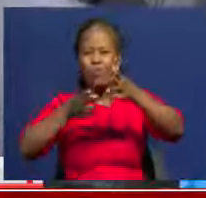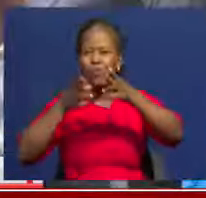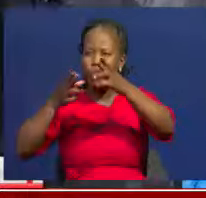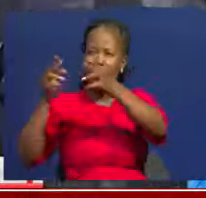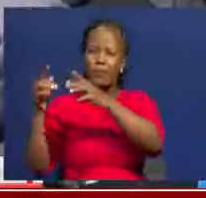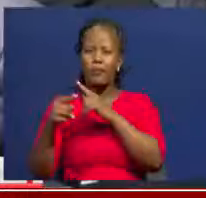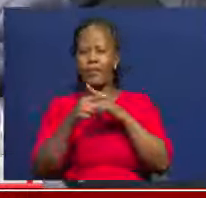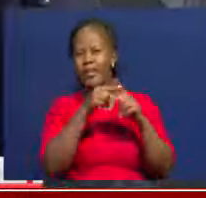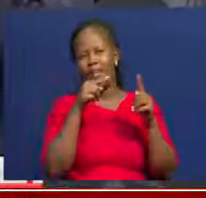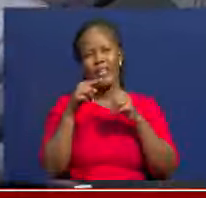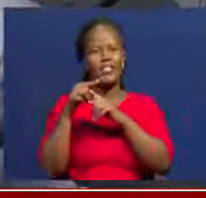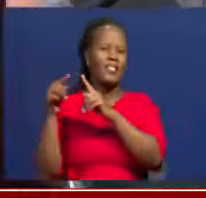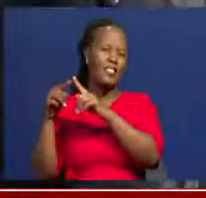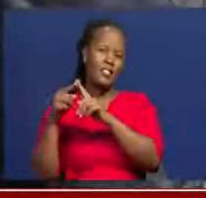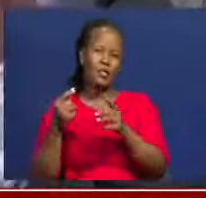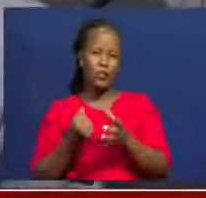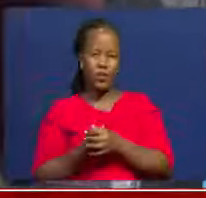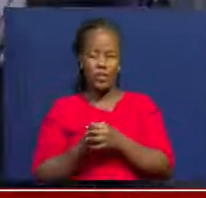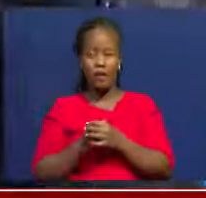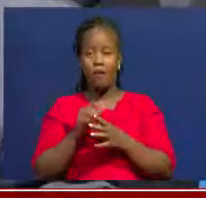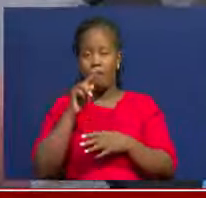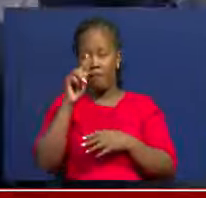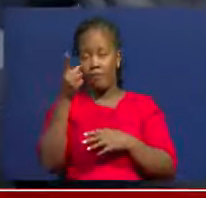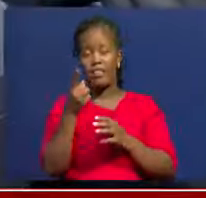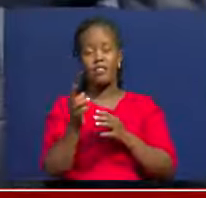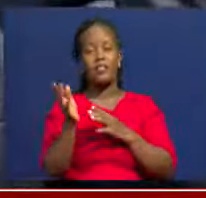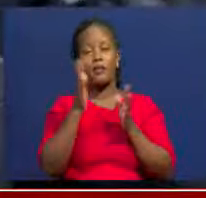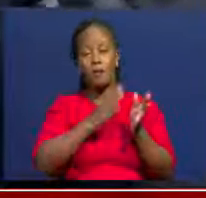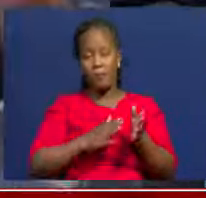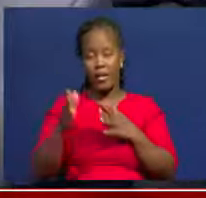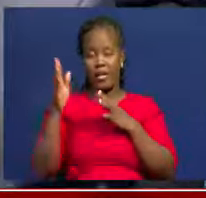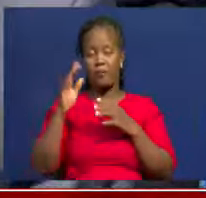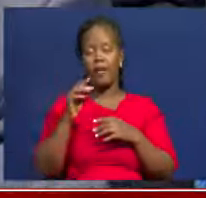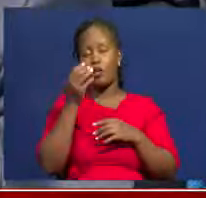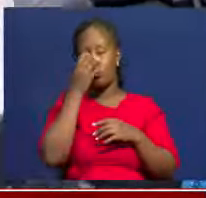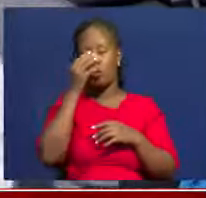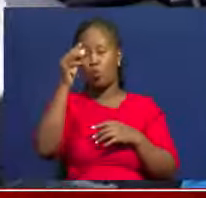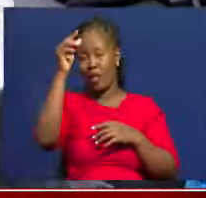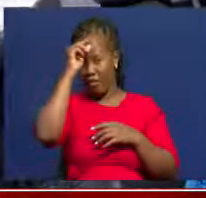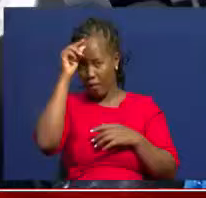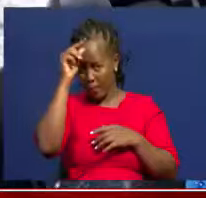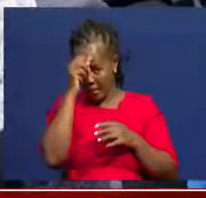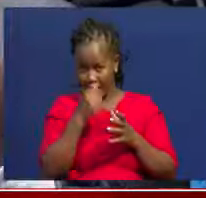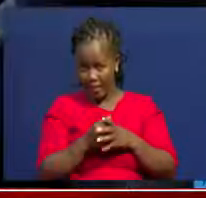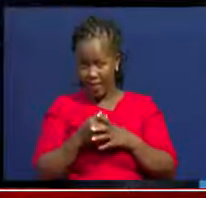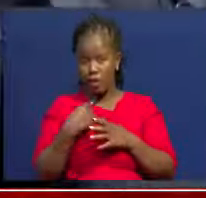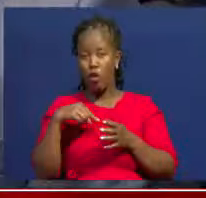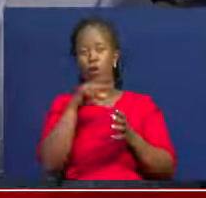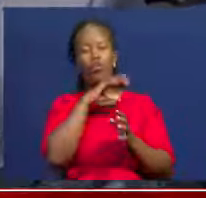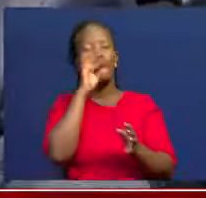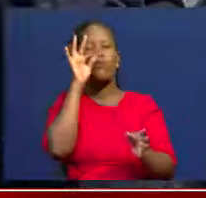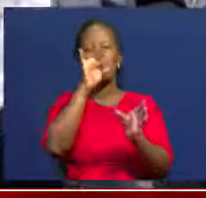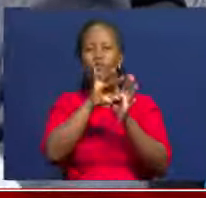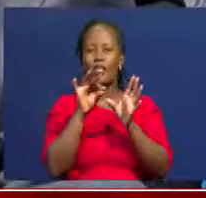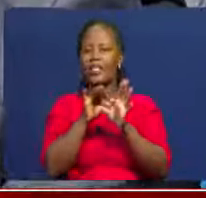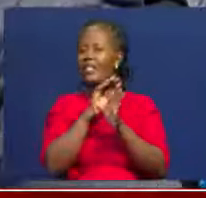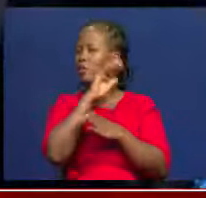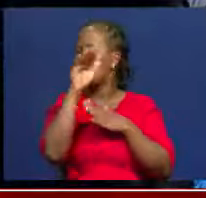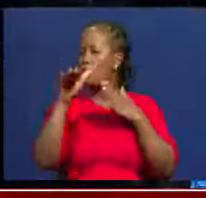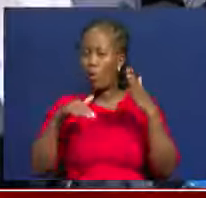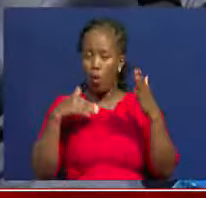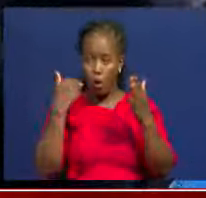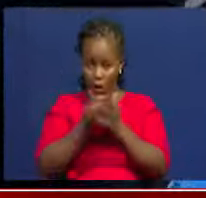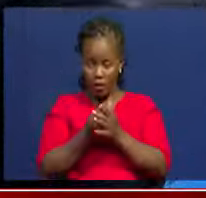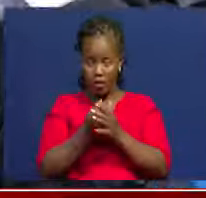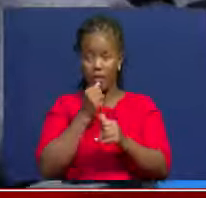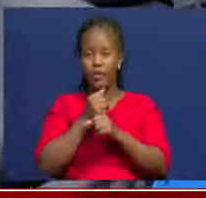them. The first initiative that the government of His Excellency Dr. William Ruto, whom we voted to the man in the election, is